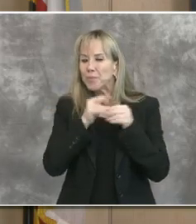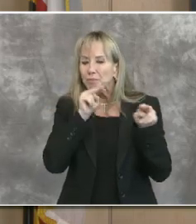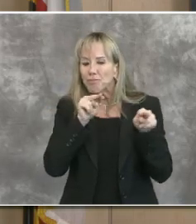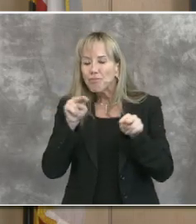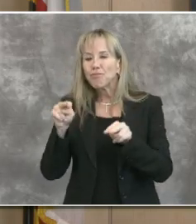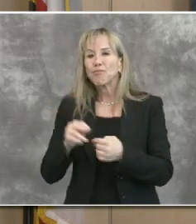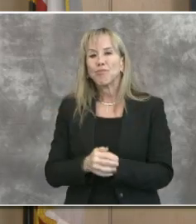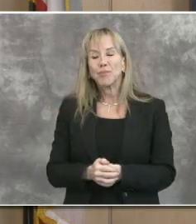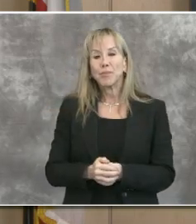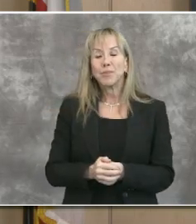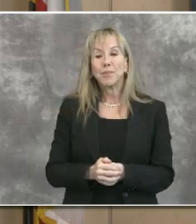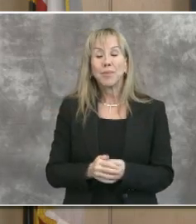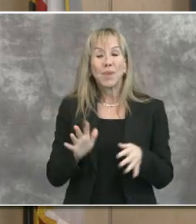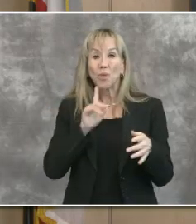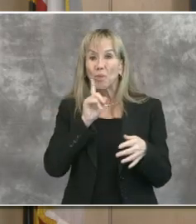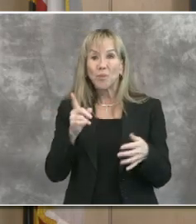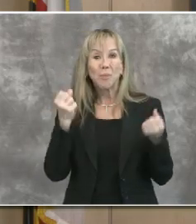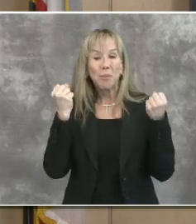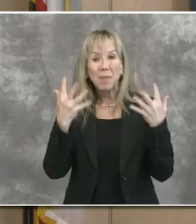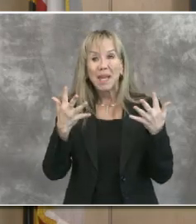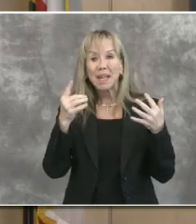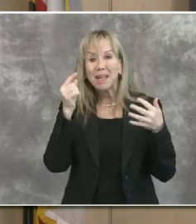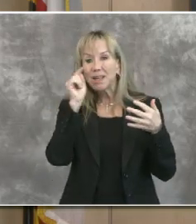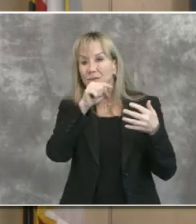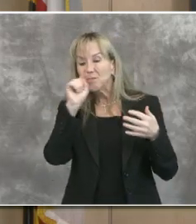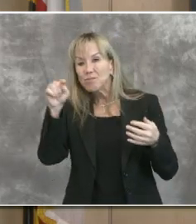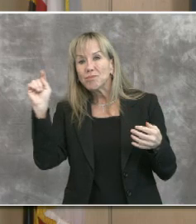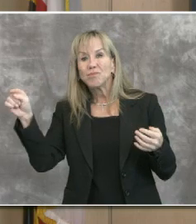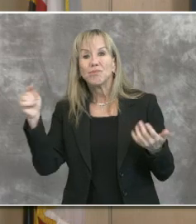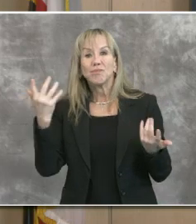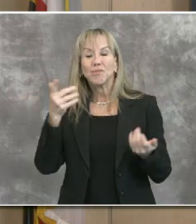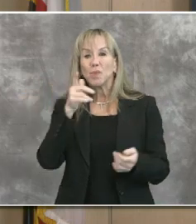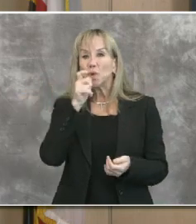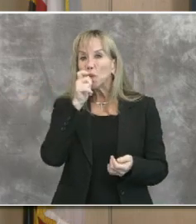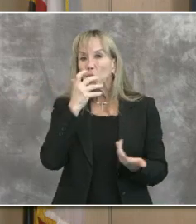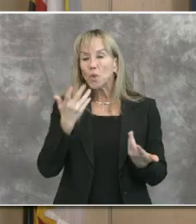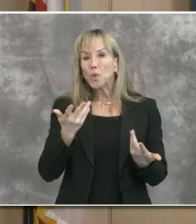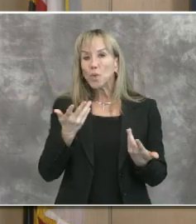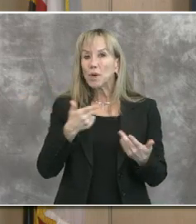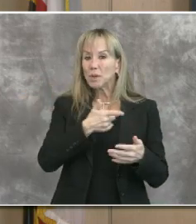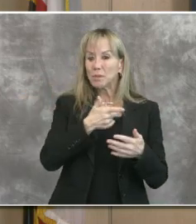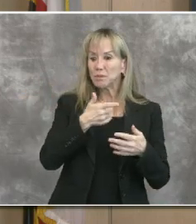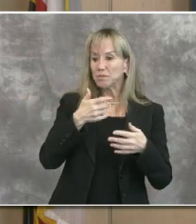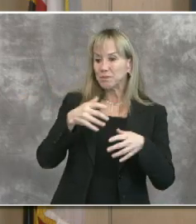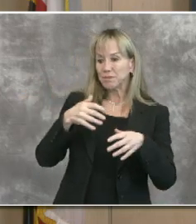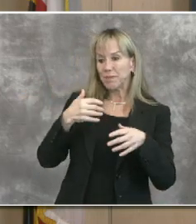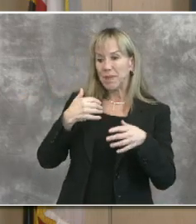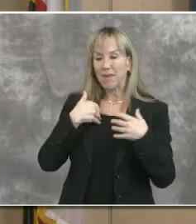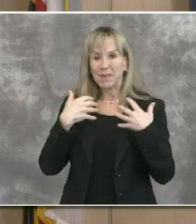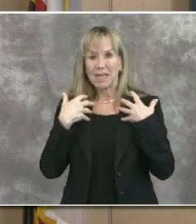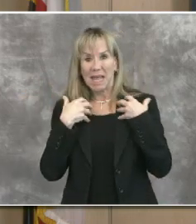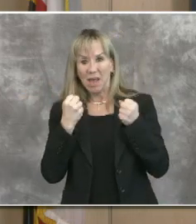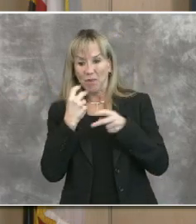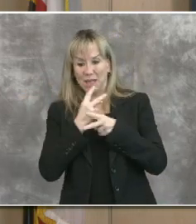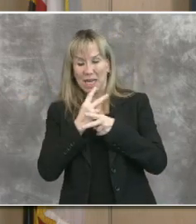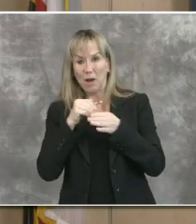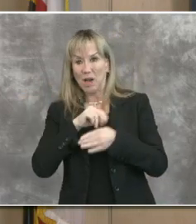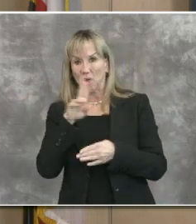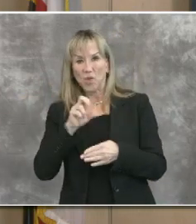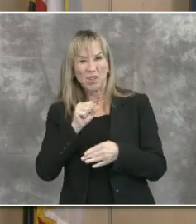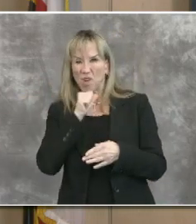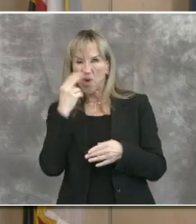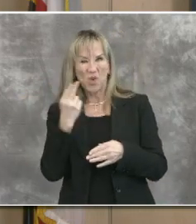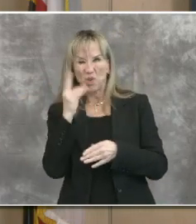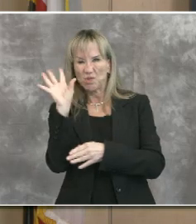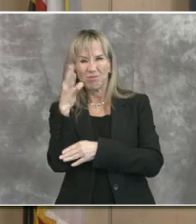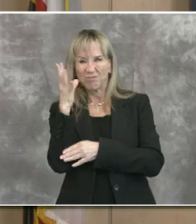it turns out that many of the individuals who present for care in the United States are actually not coming by ambulance. They're actually coming across the